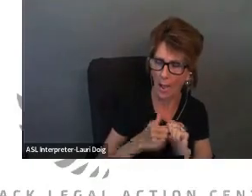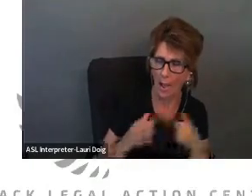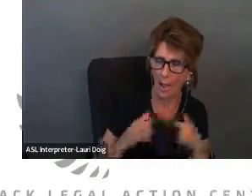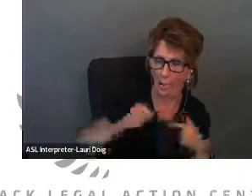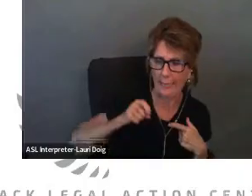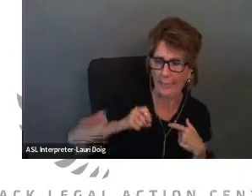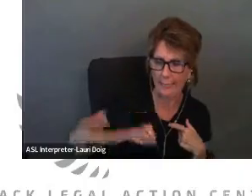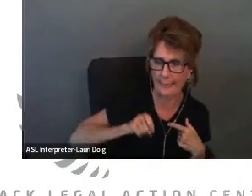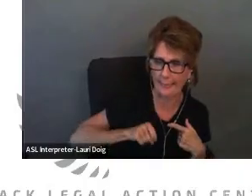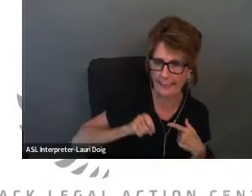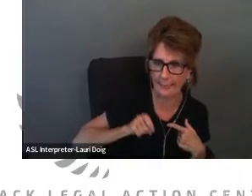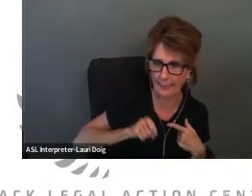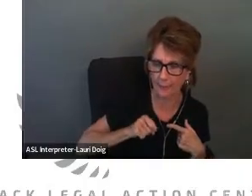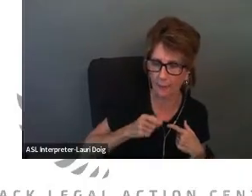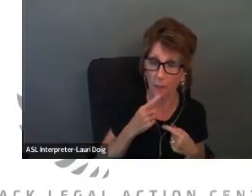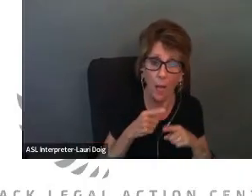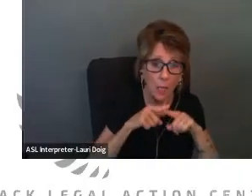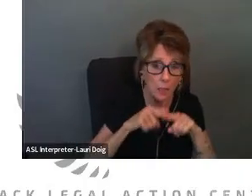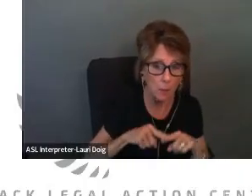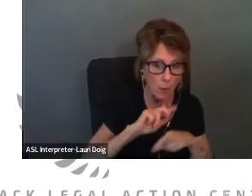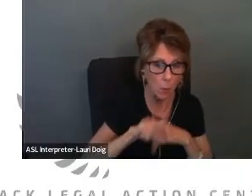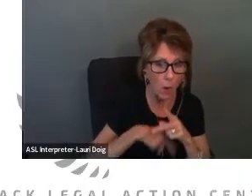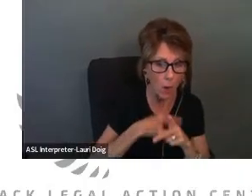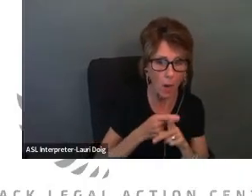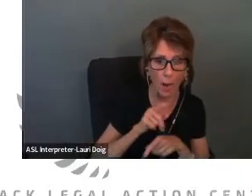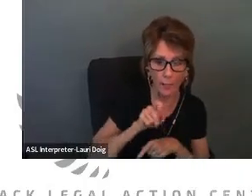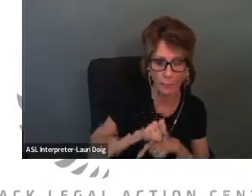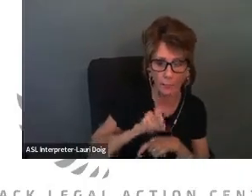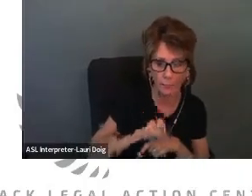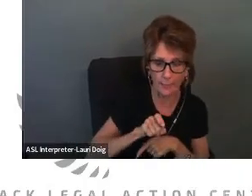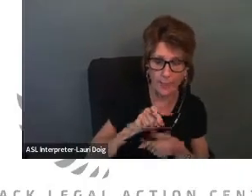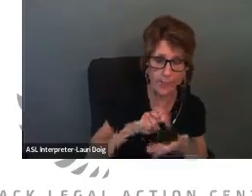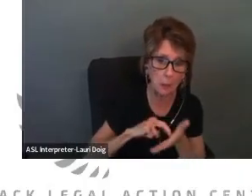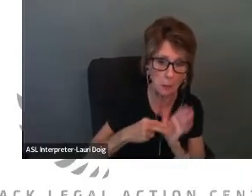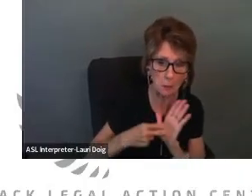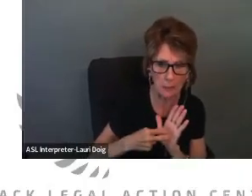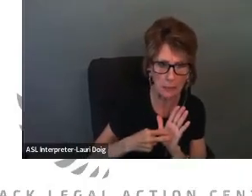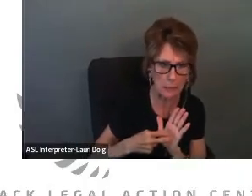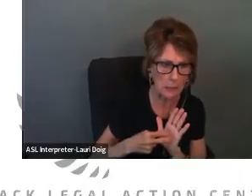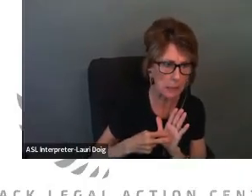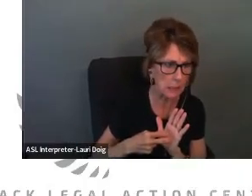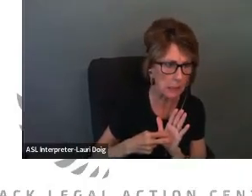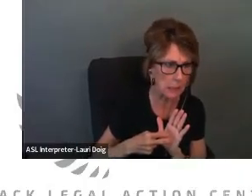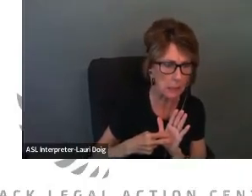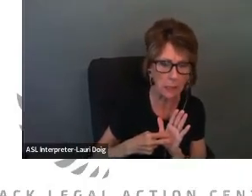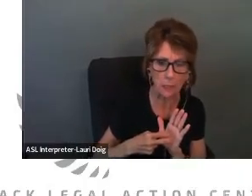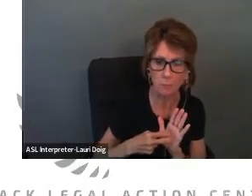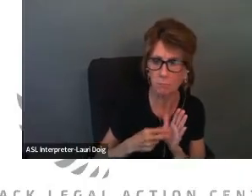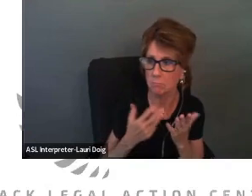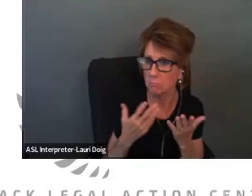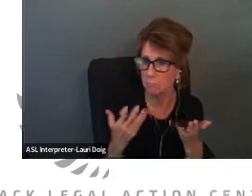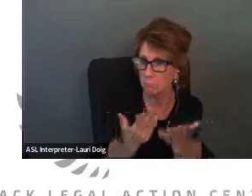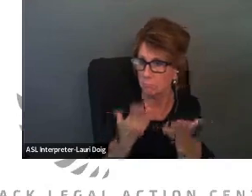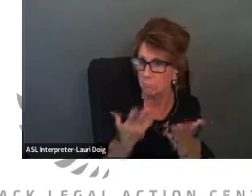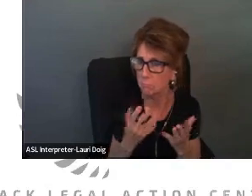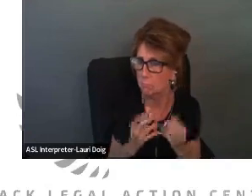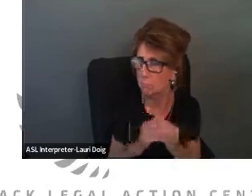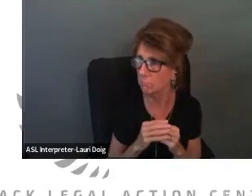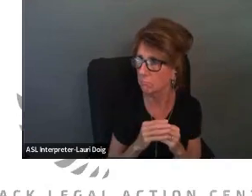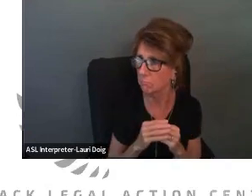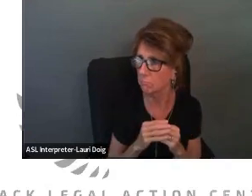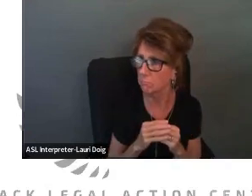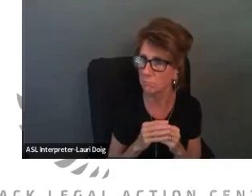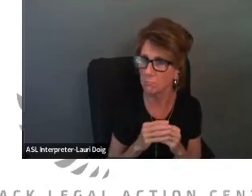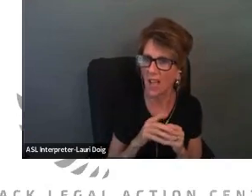say, depending on the type of need, you are looking at some form of externally